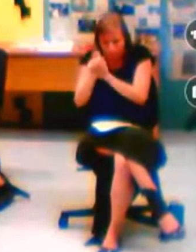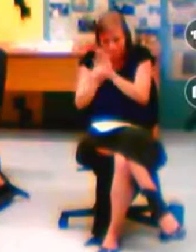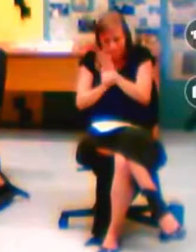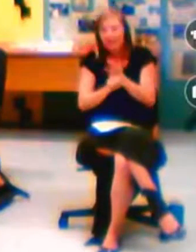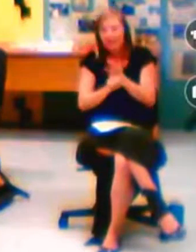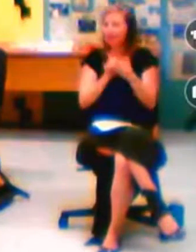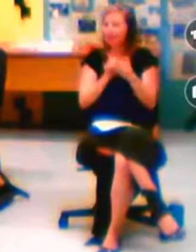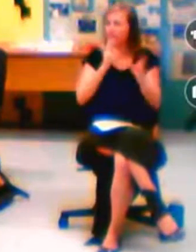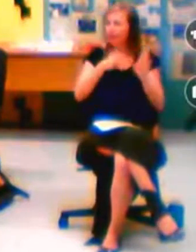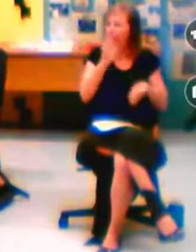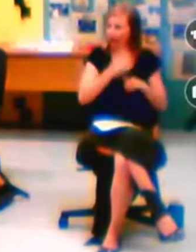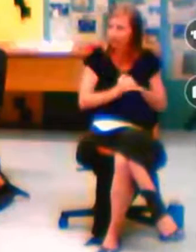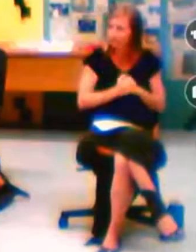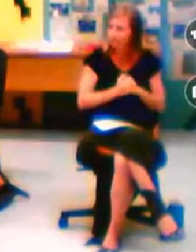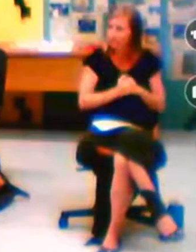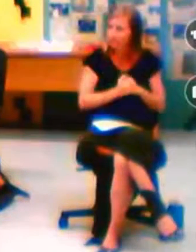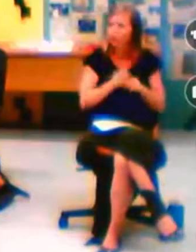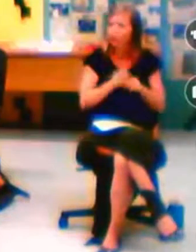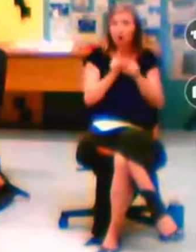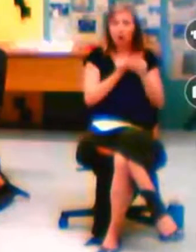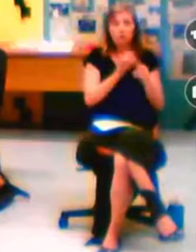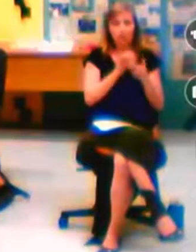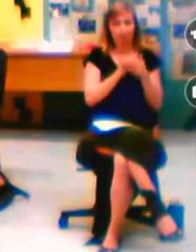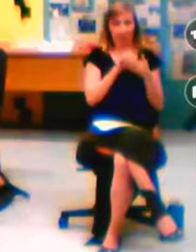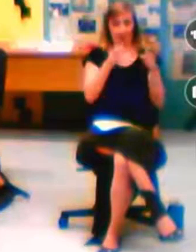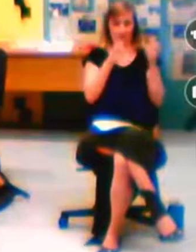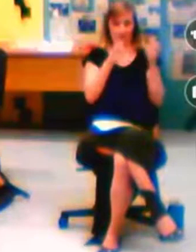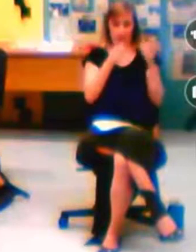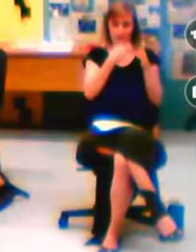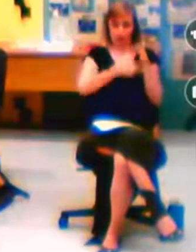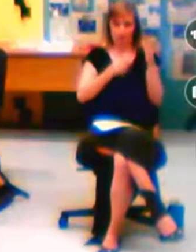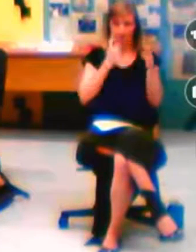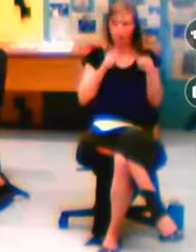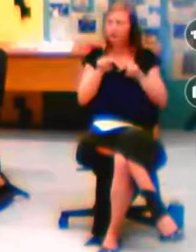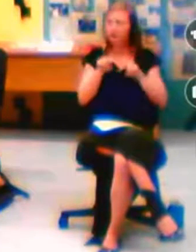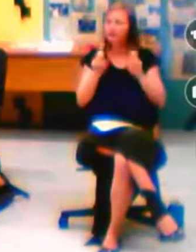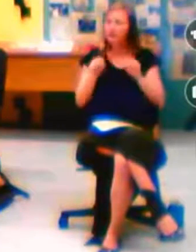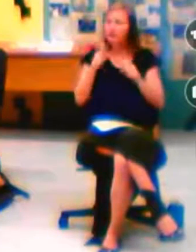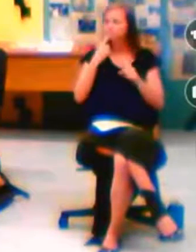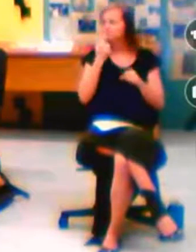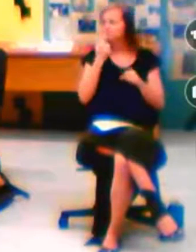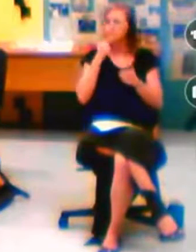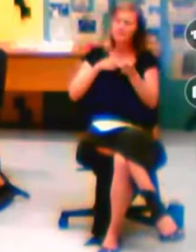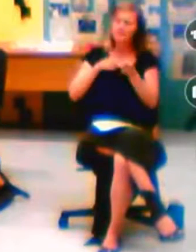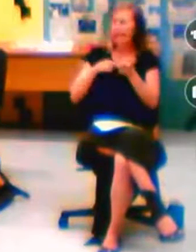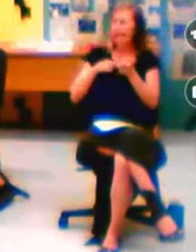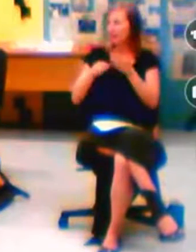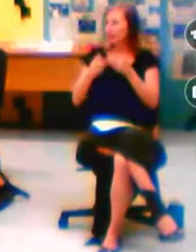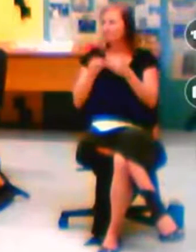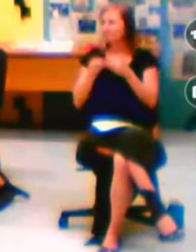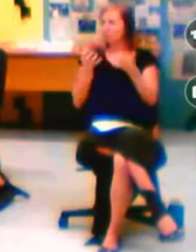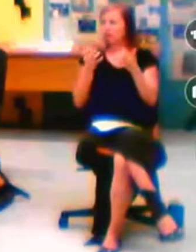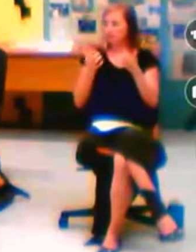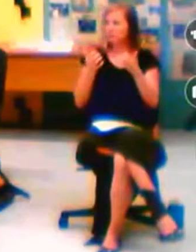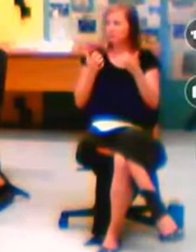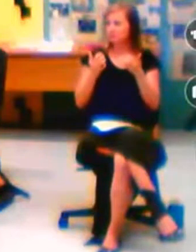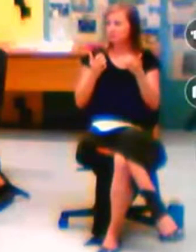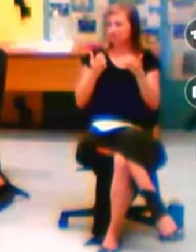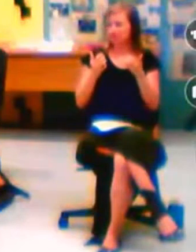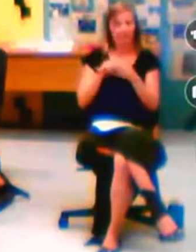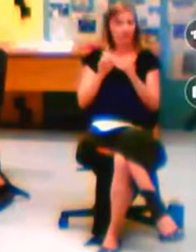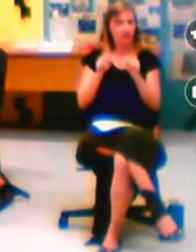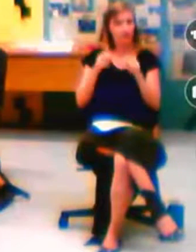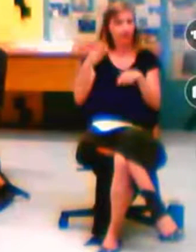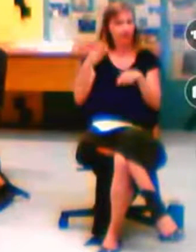Administrative costs for an entity that's going to regulate every price in the state is going to be high. Administrative costs for an entity that doesn't have to follow state